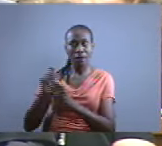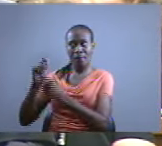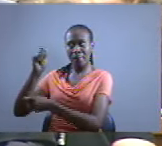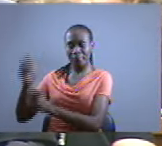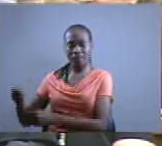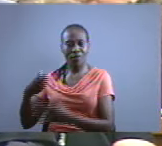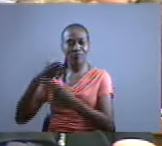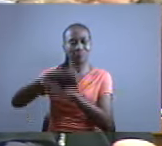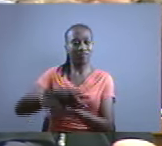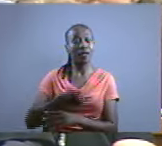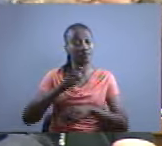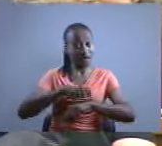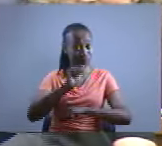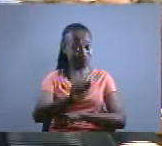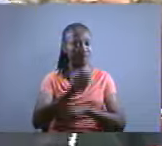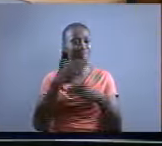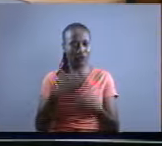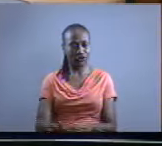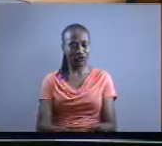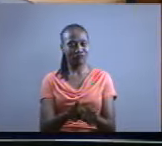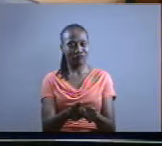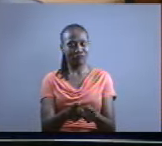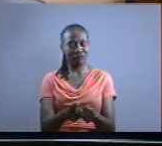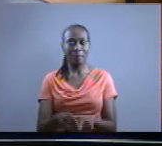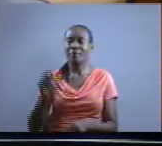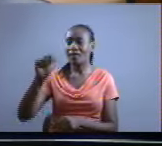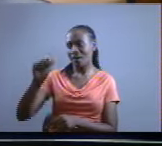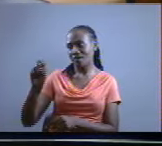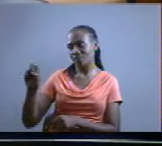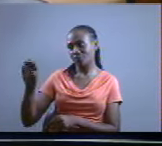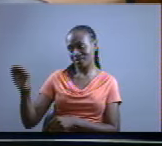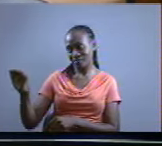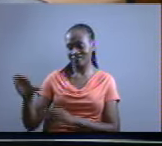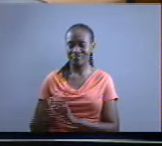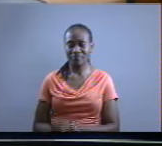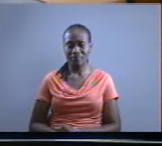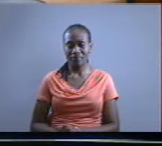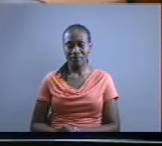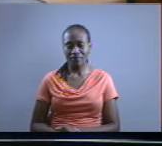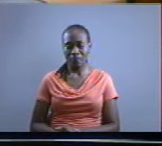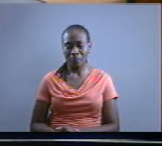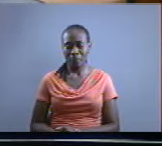your time has expired. The ANC.